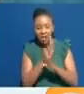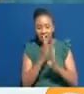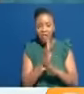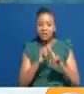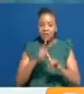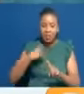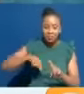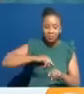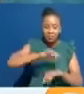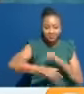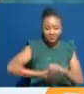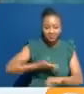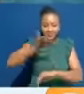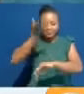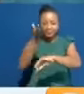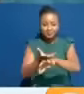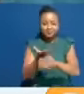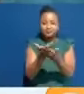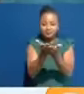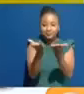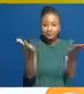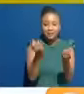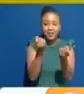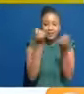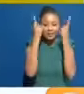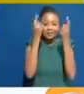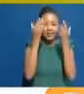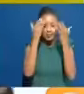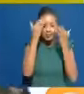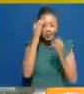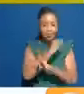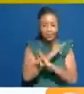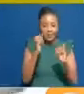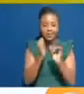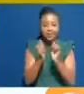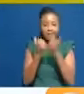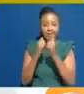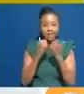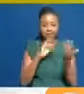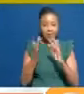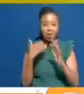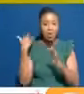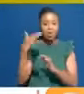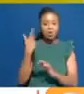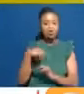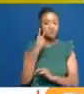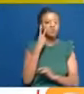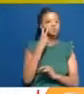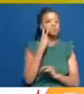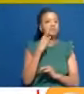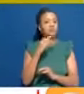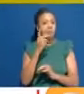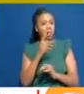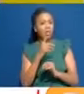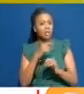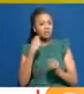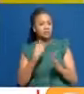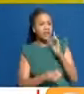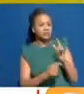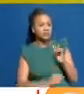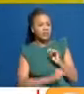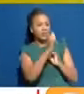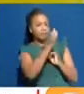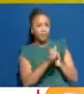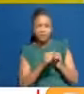tuweke kwa meza. Wacha wa Kenya wajadiliane. We used to see taxes. Taxes imeongezwa. We are not told for